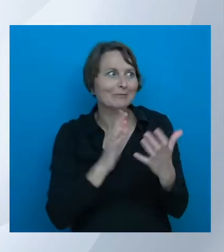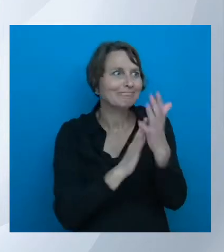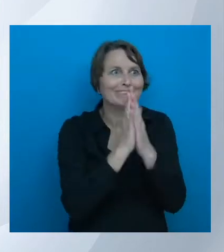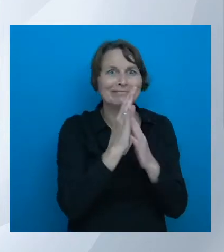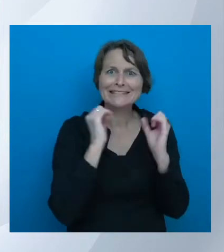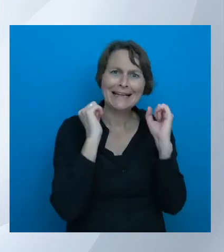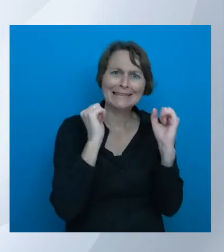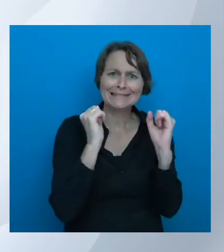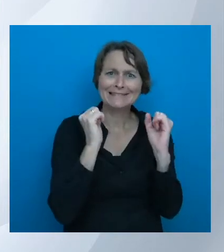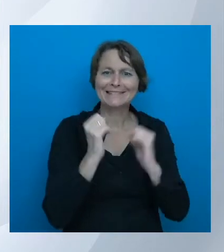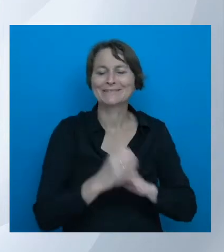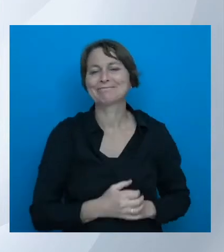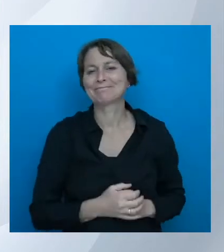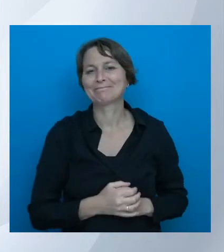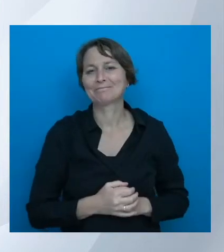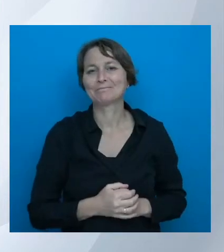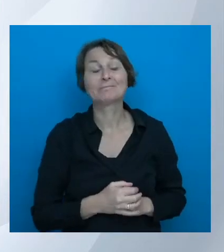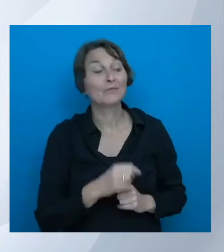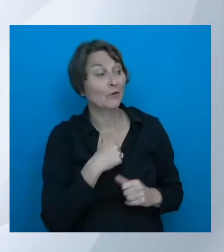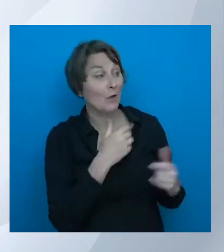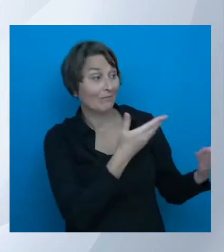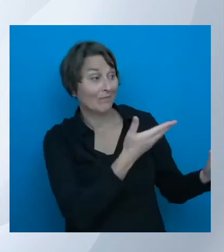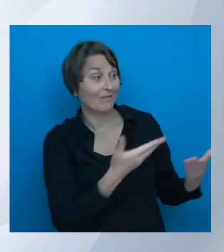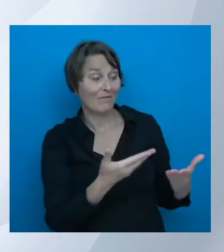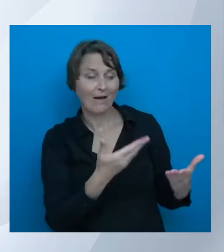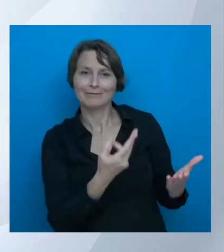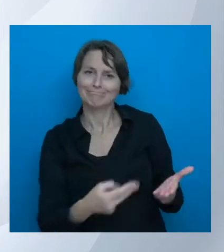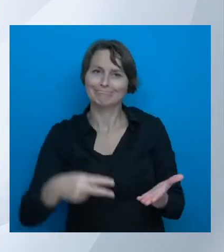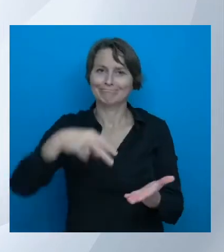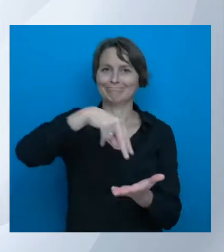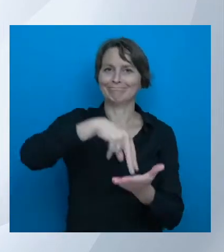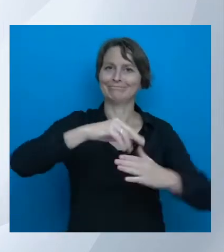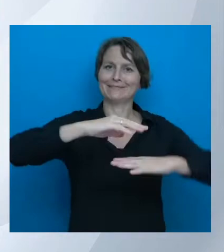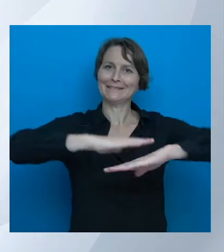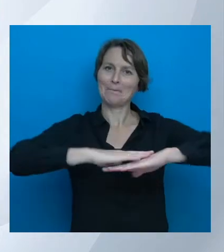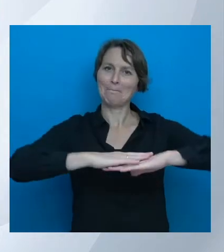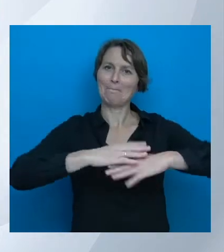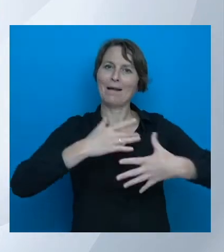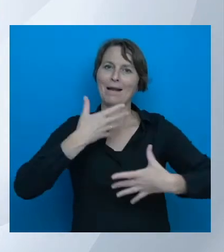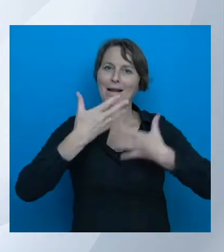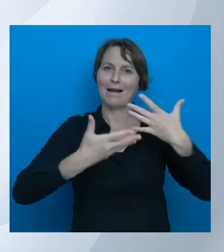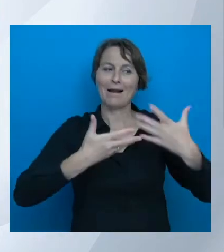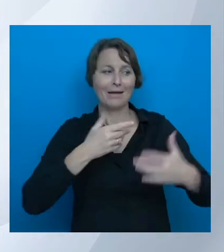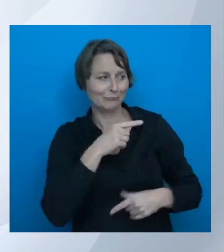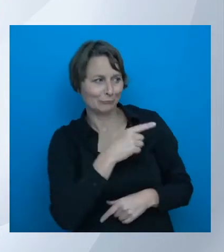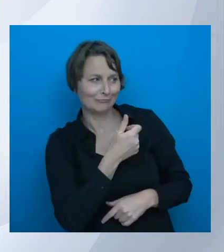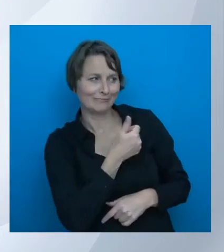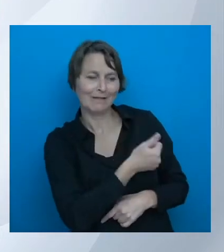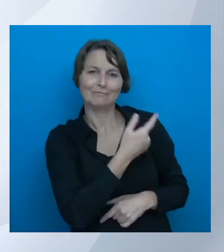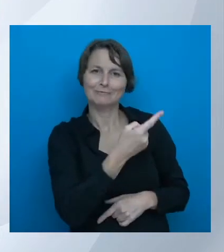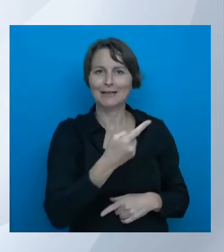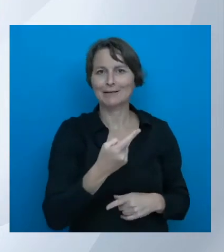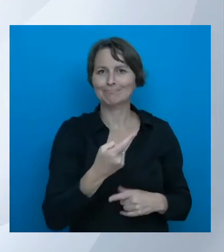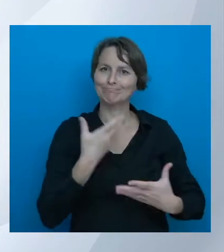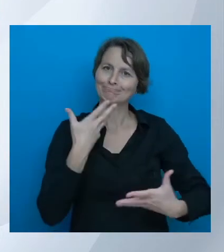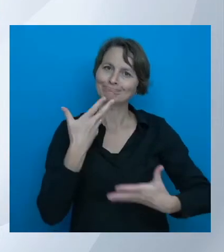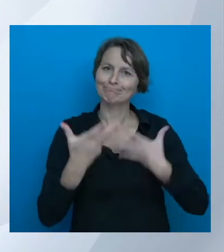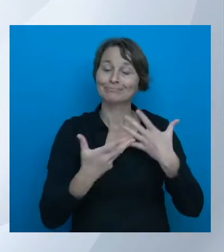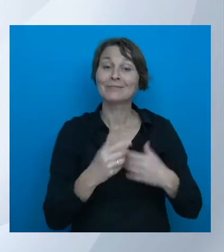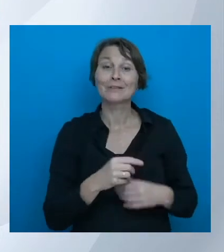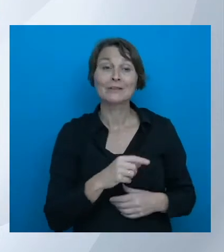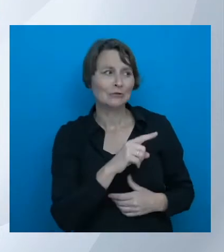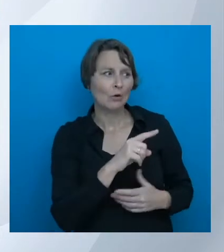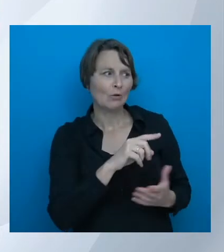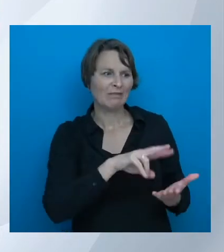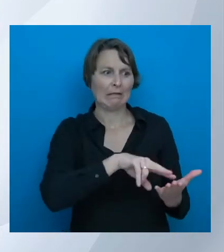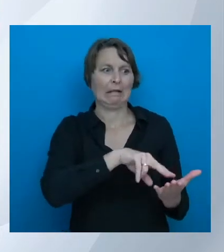I will invite you to the stage. Thank you very much. To enjoy your session. Yeah. So, make sure you don't trip. I'll